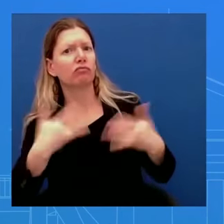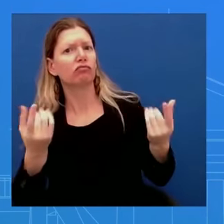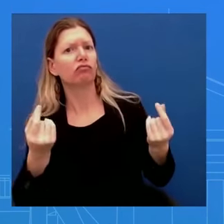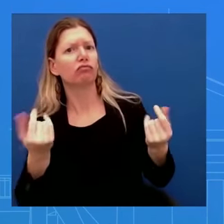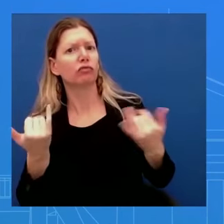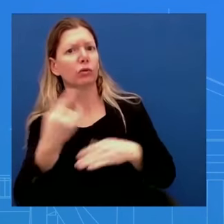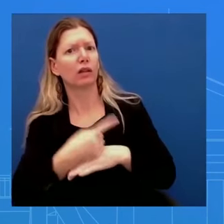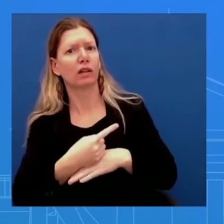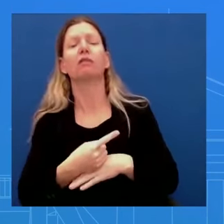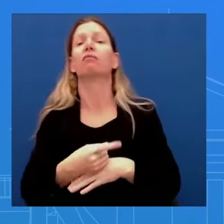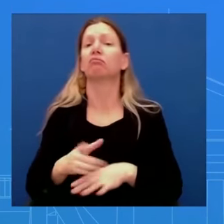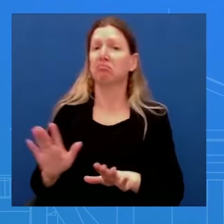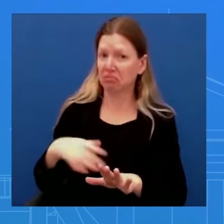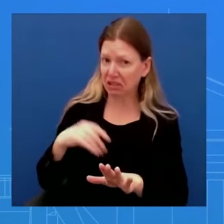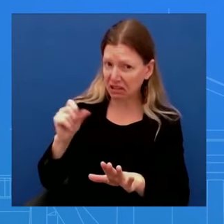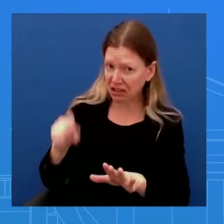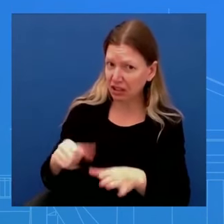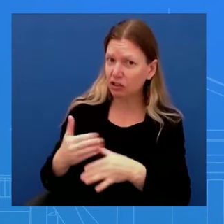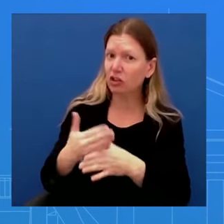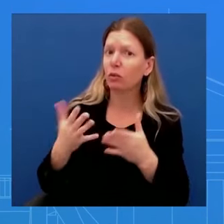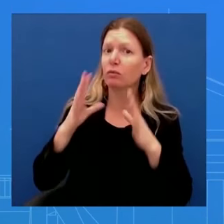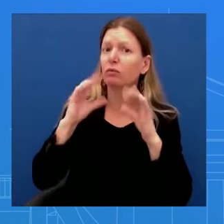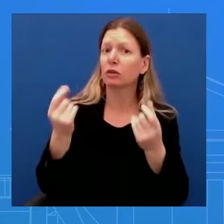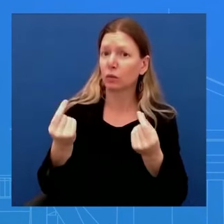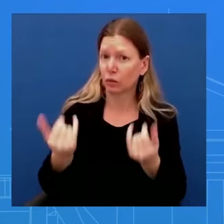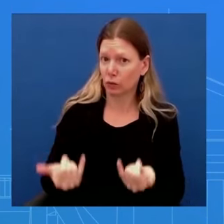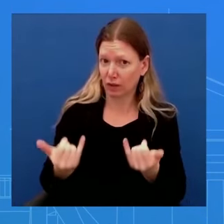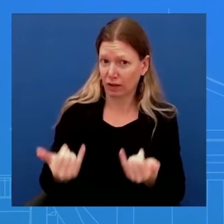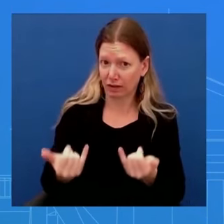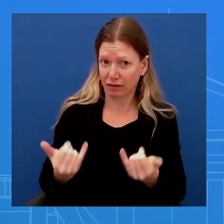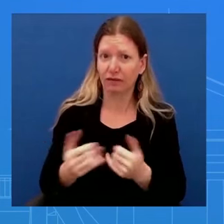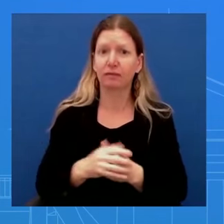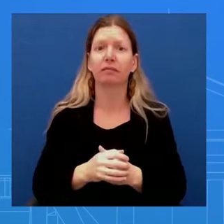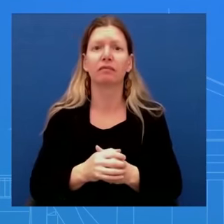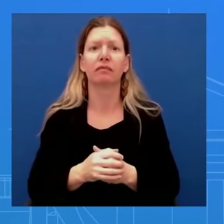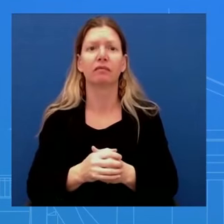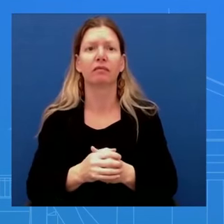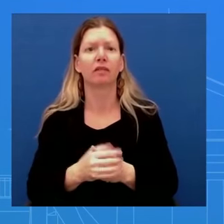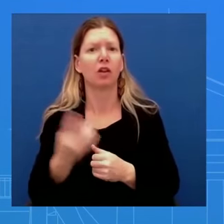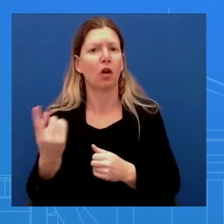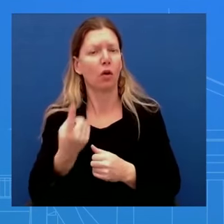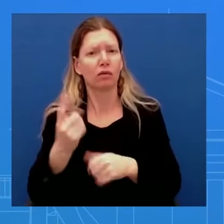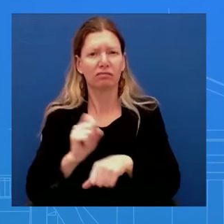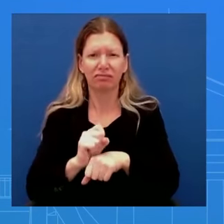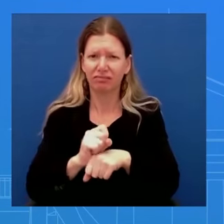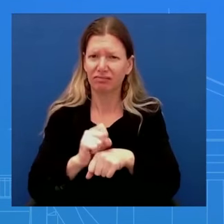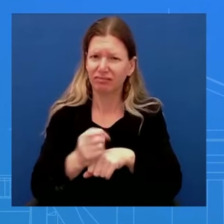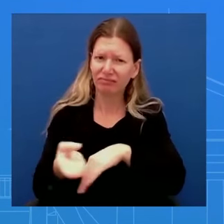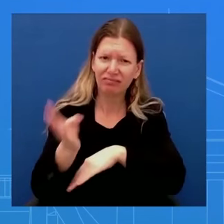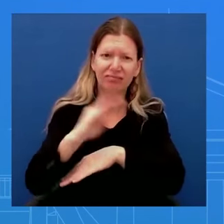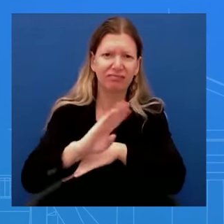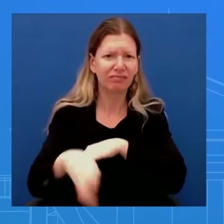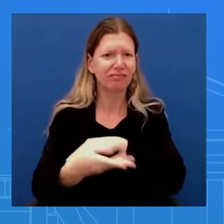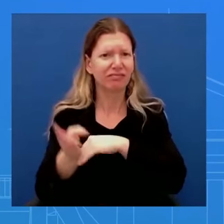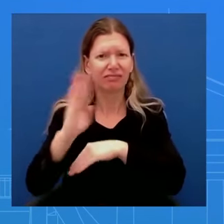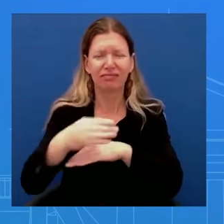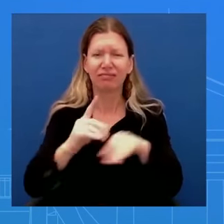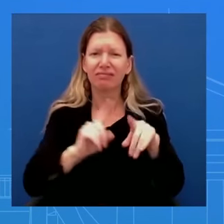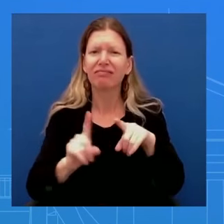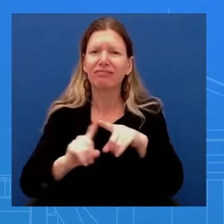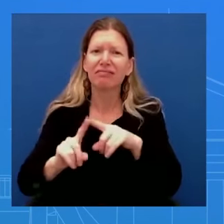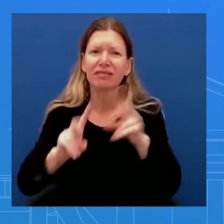today. As he always does, he's working around the clock, focusing on the issues that matter to the American people, everyday Americans,